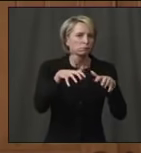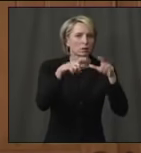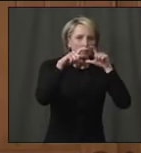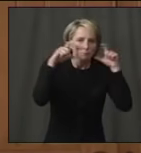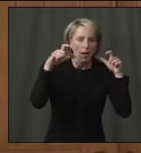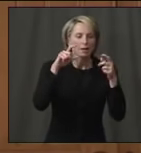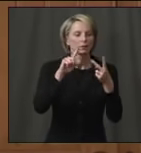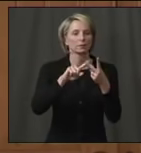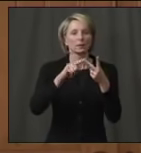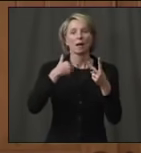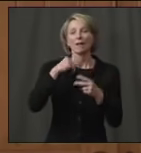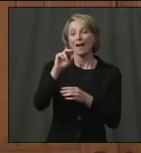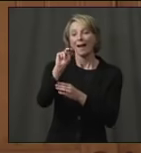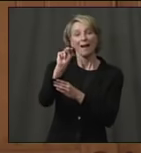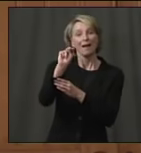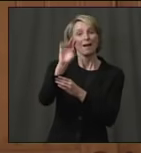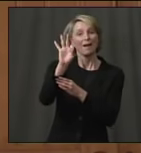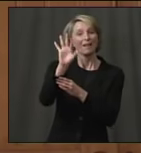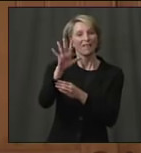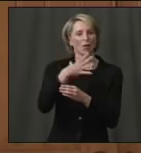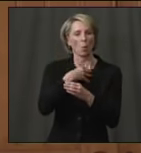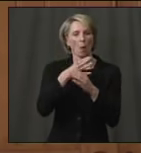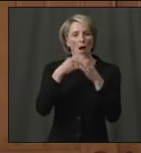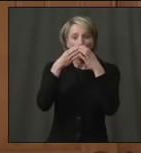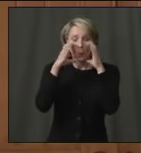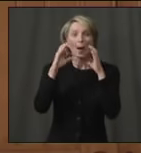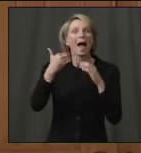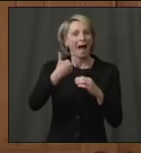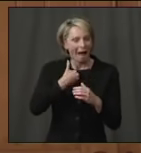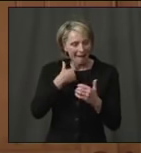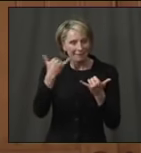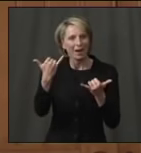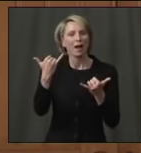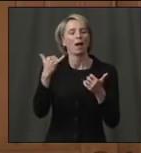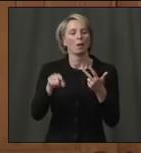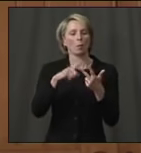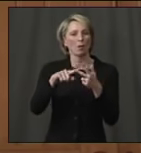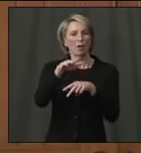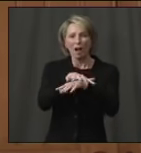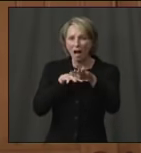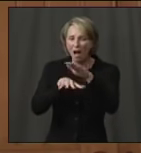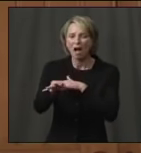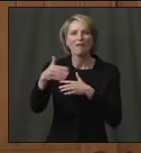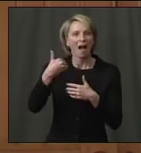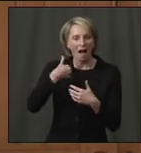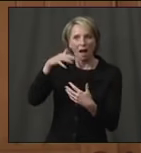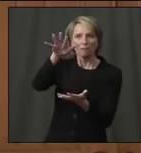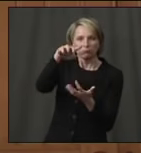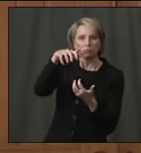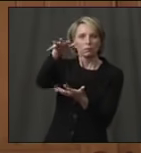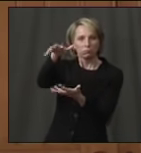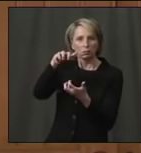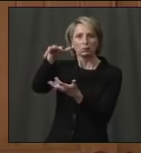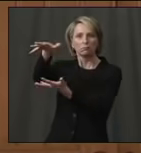of N95s and KN95s, gloves, millions of gloves. So we've had a good few weeks. Gowns, for whatever reason,